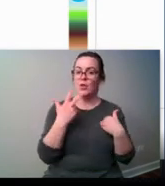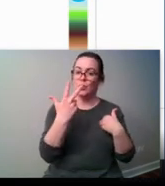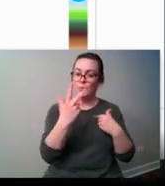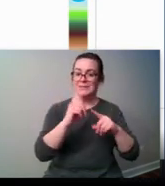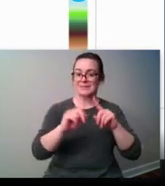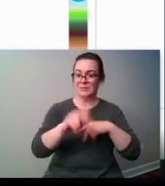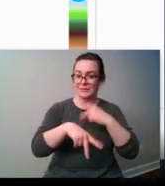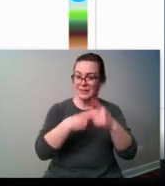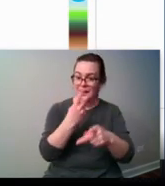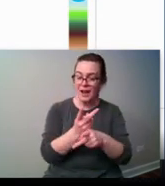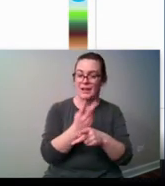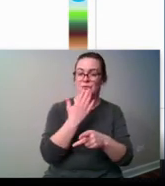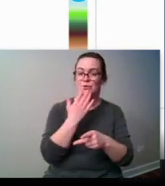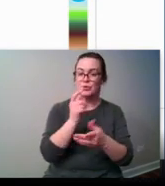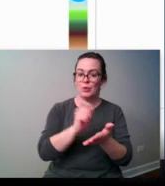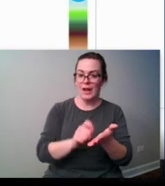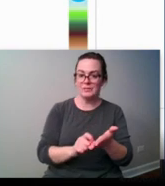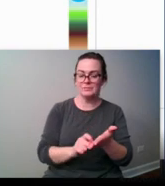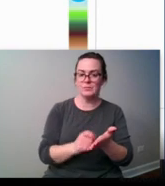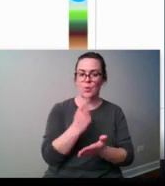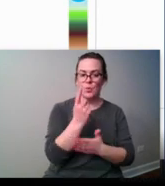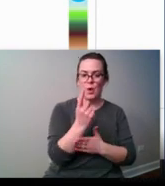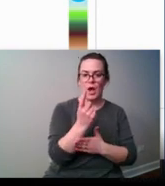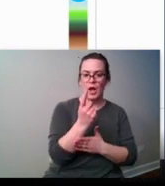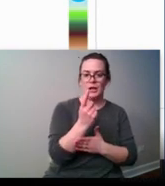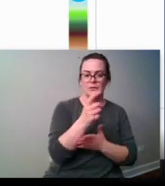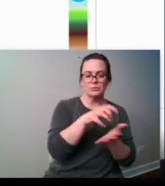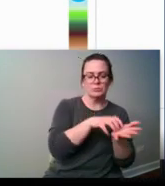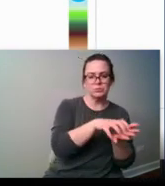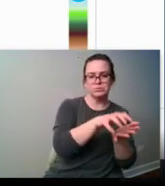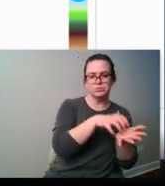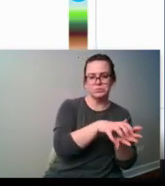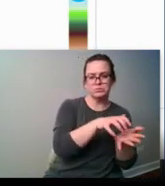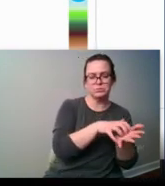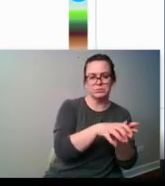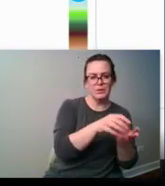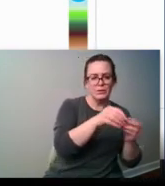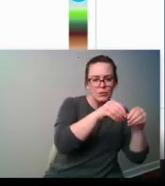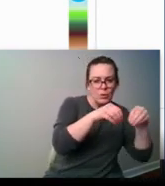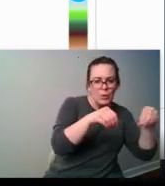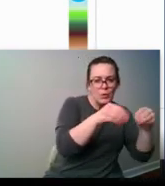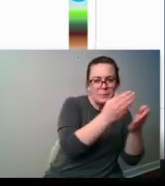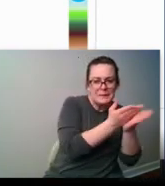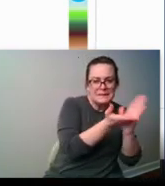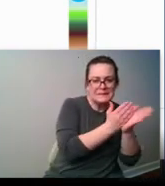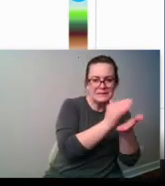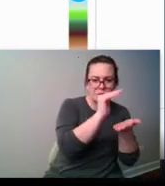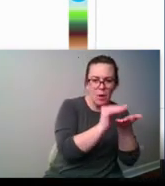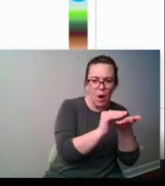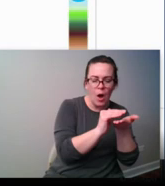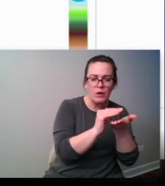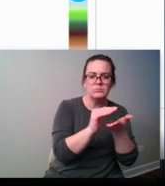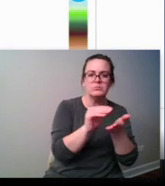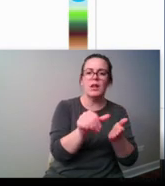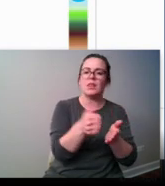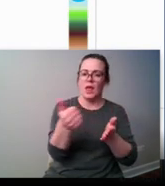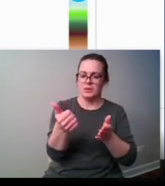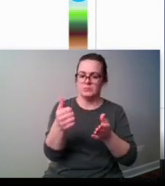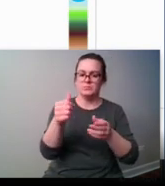shaved with a cheese grater. I have broken crayons, and I also have whole crayons. So I want you to make